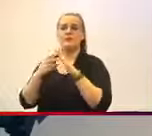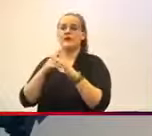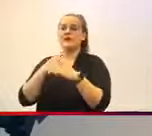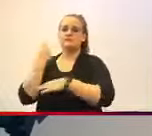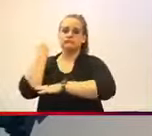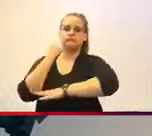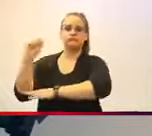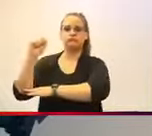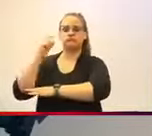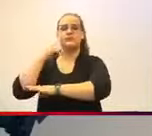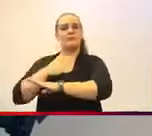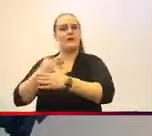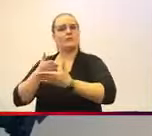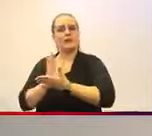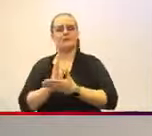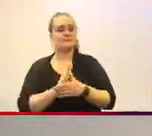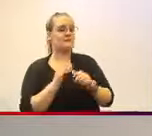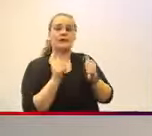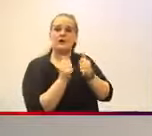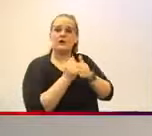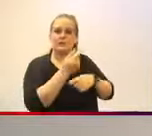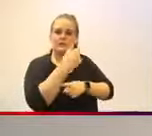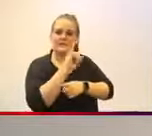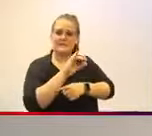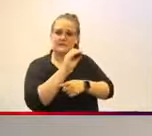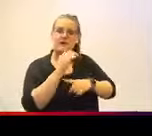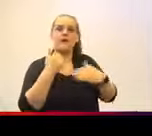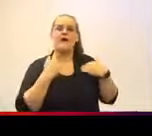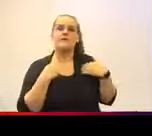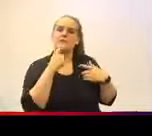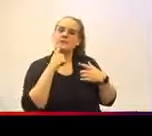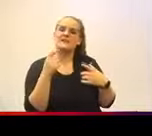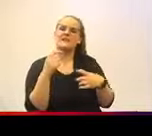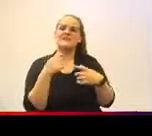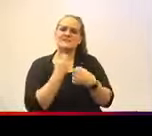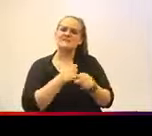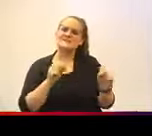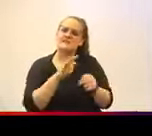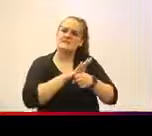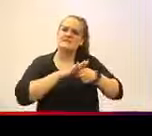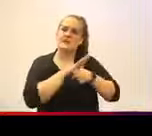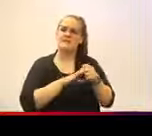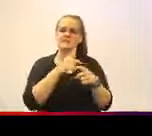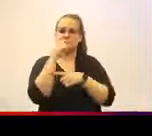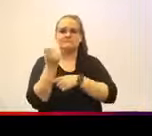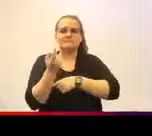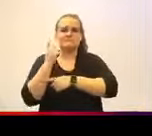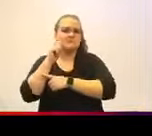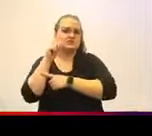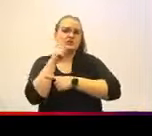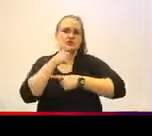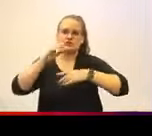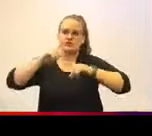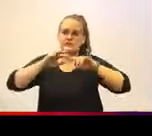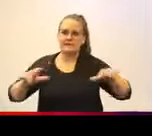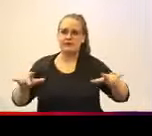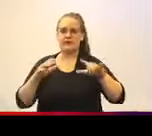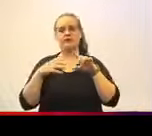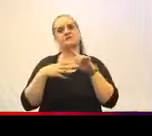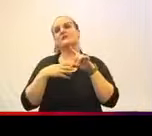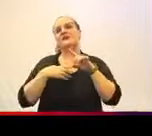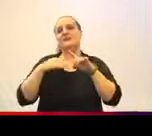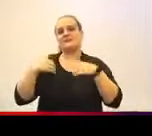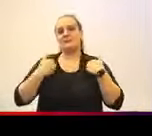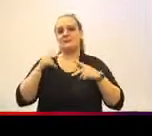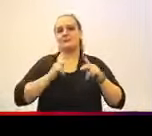them, I have been able to have a safe space where gender diverse and gender expansive youth can come and have conversations